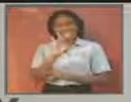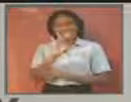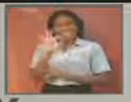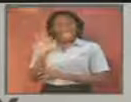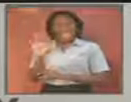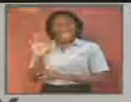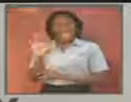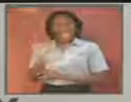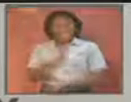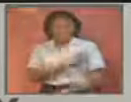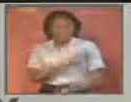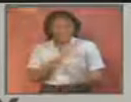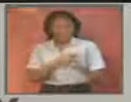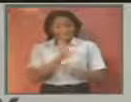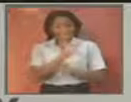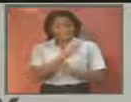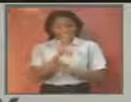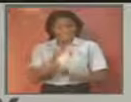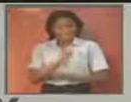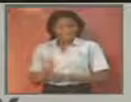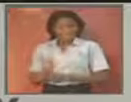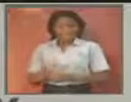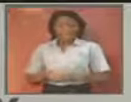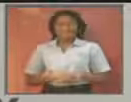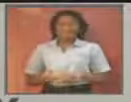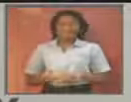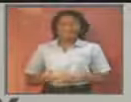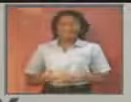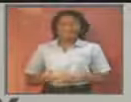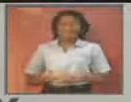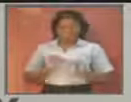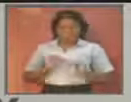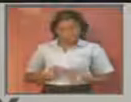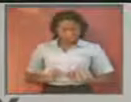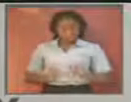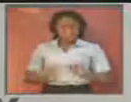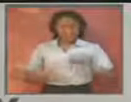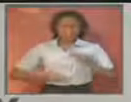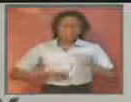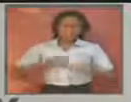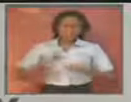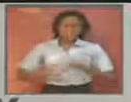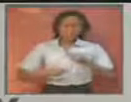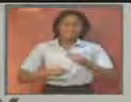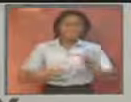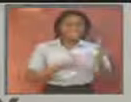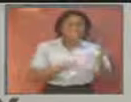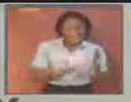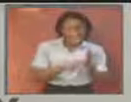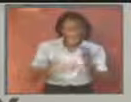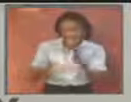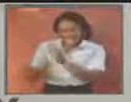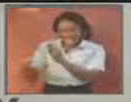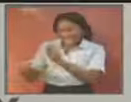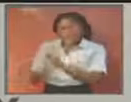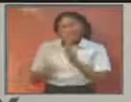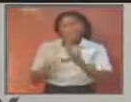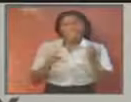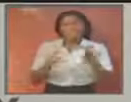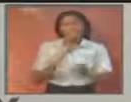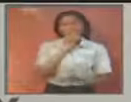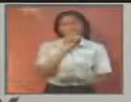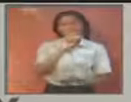5,089 AstraZeneca doses, and this continues. Total so far, we have done